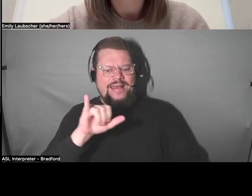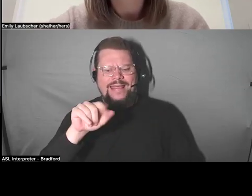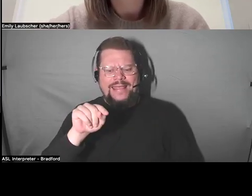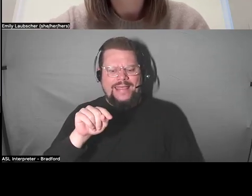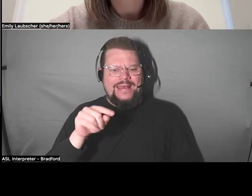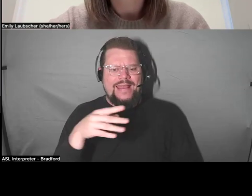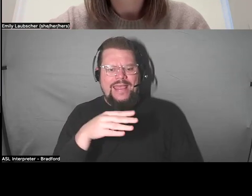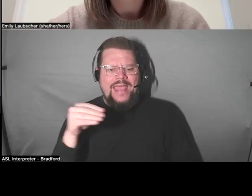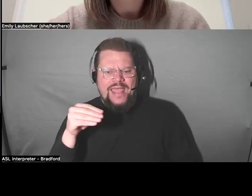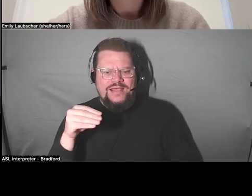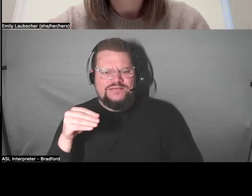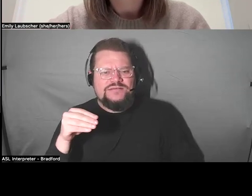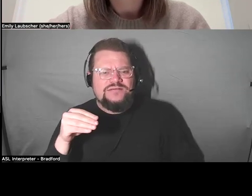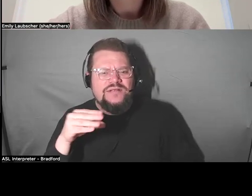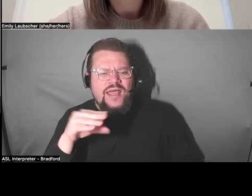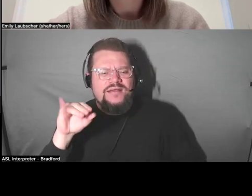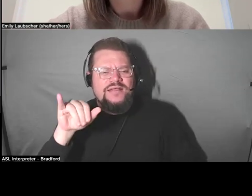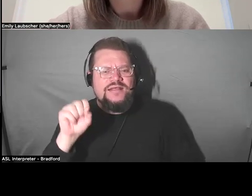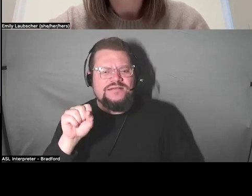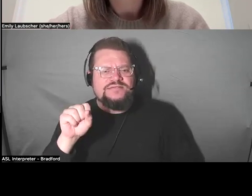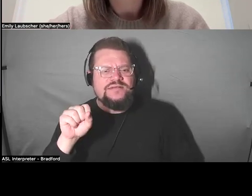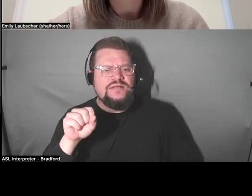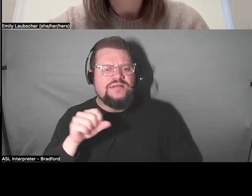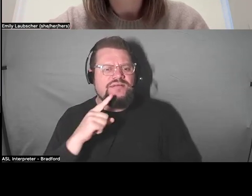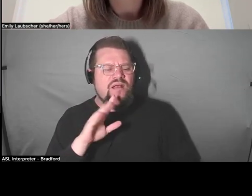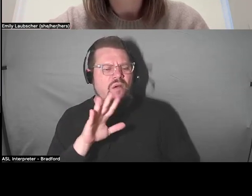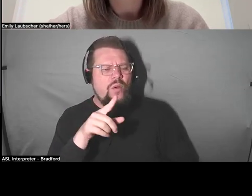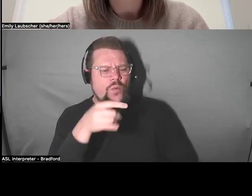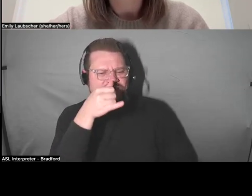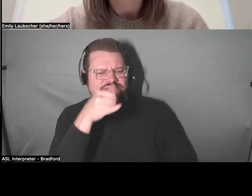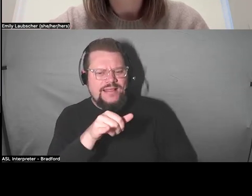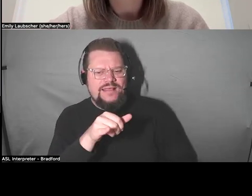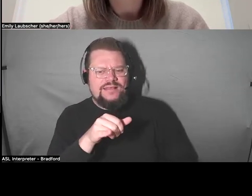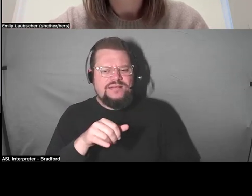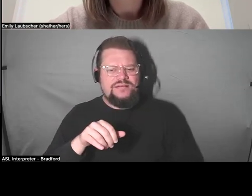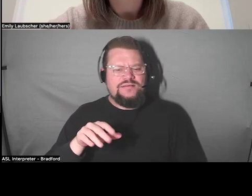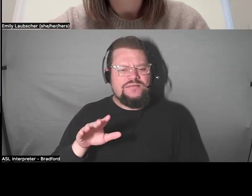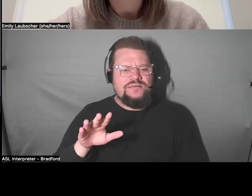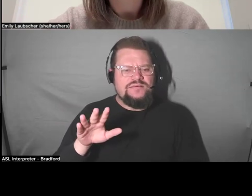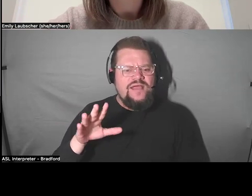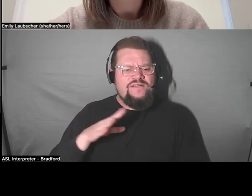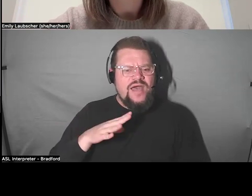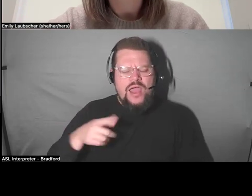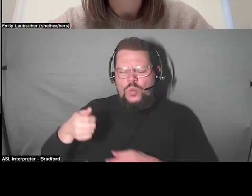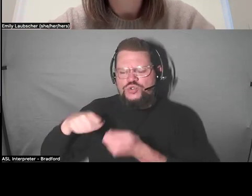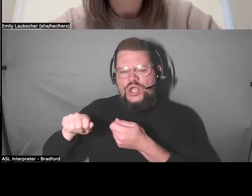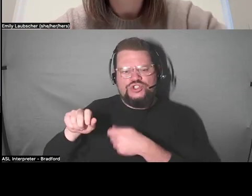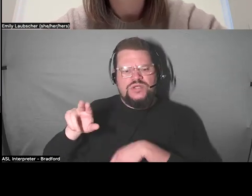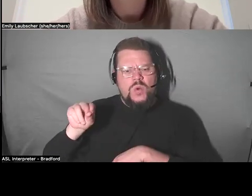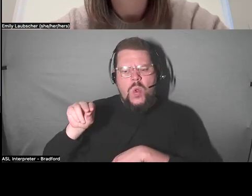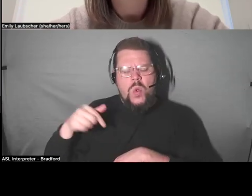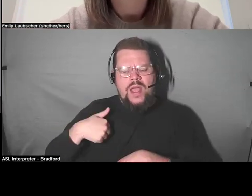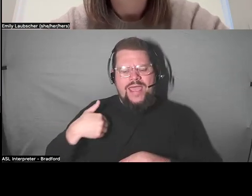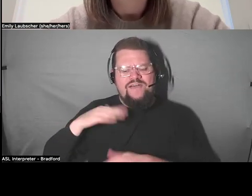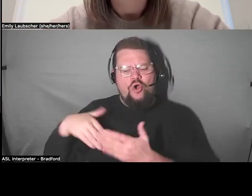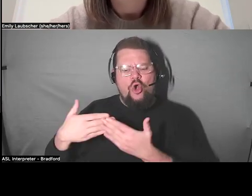Forget it. Oh, Phoebe, come on. That's silly. All right, so let's switch. No, I have all the good words. Okay,